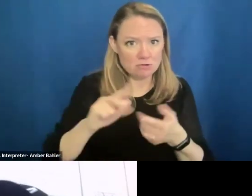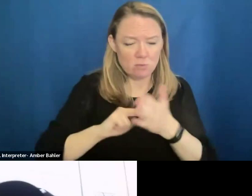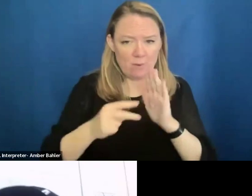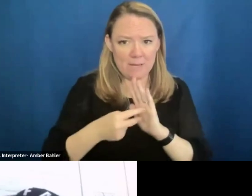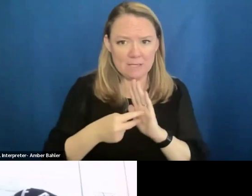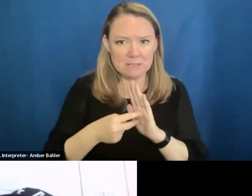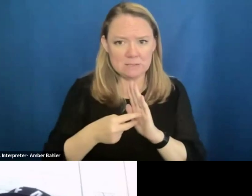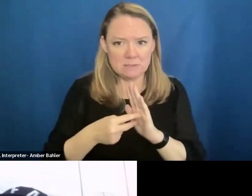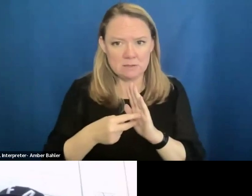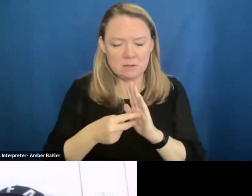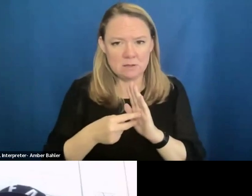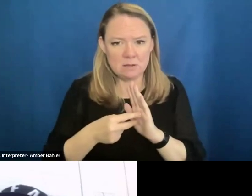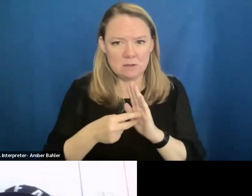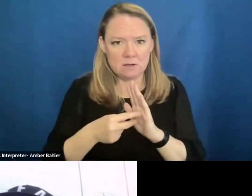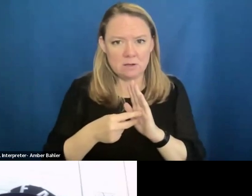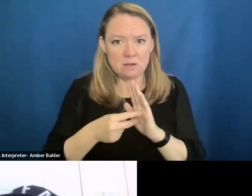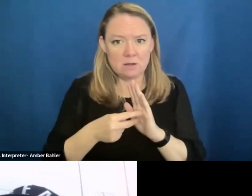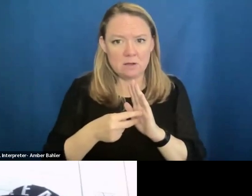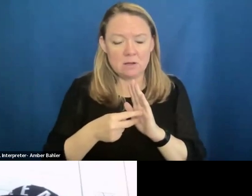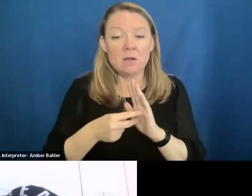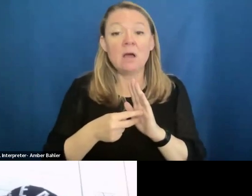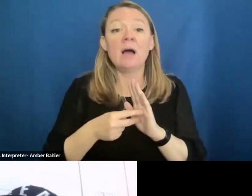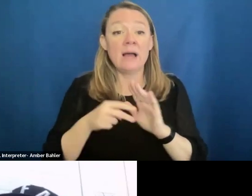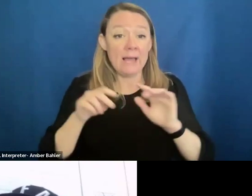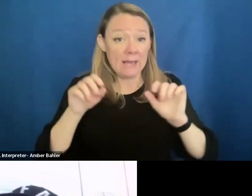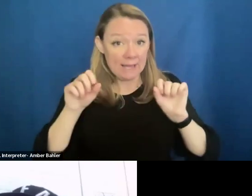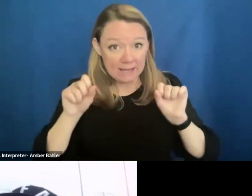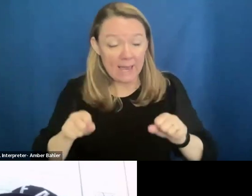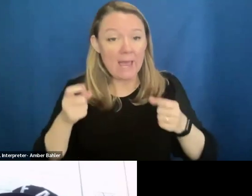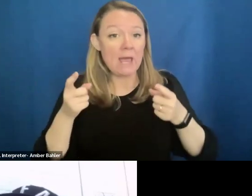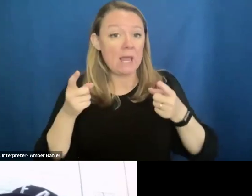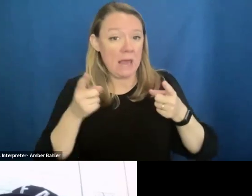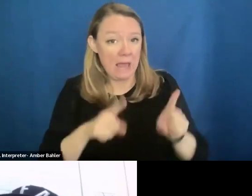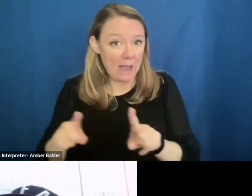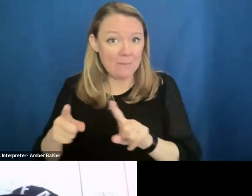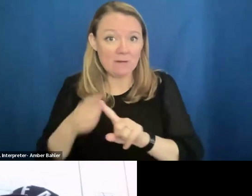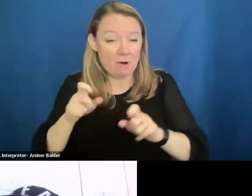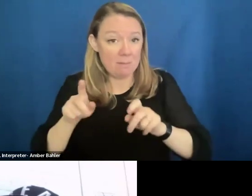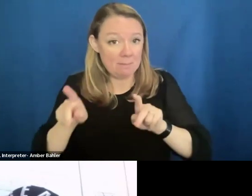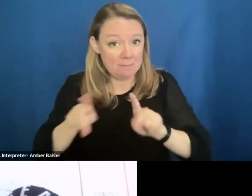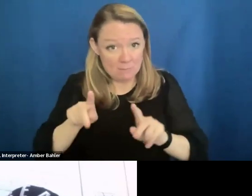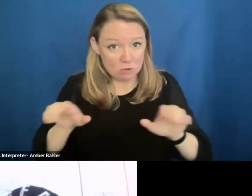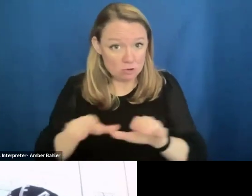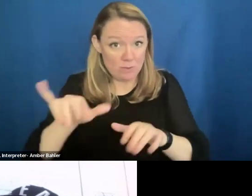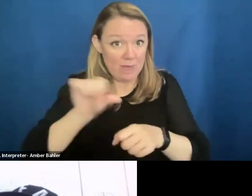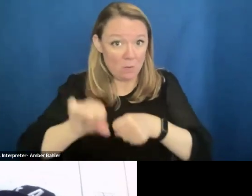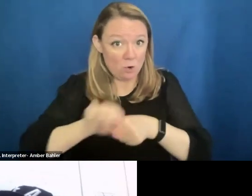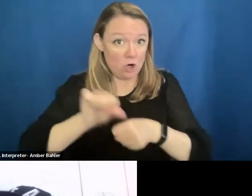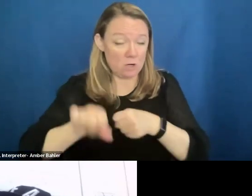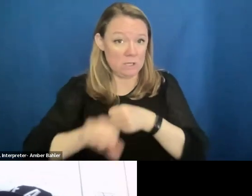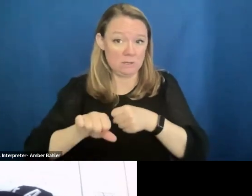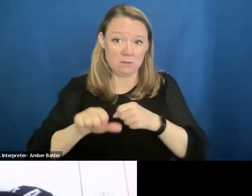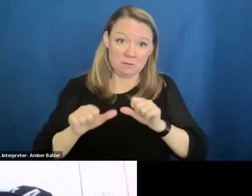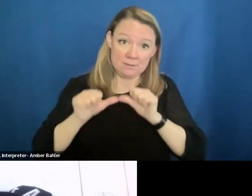they can really be done by persons that are really doing this work on a consistent basis. And